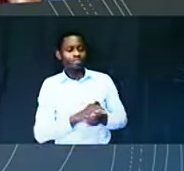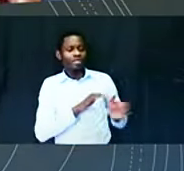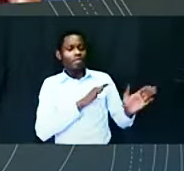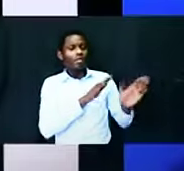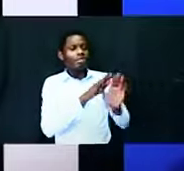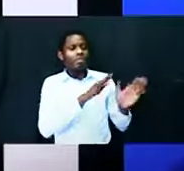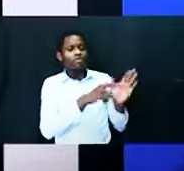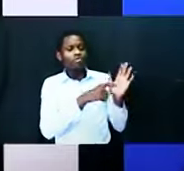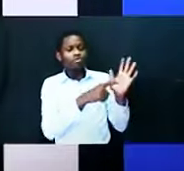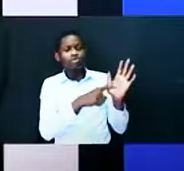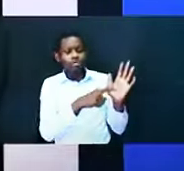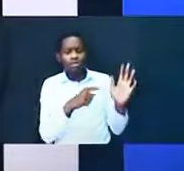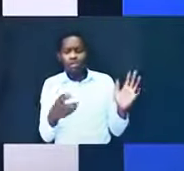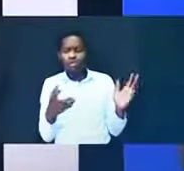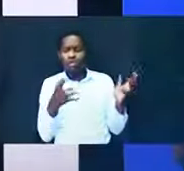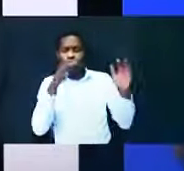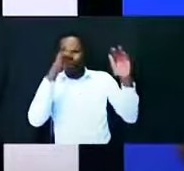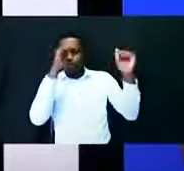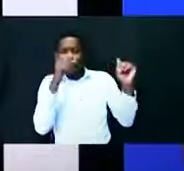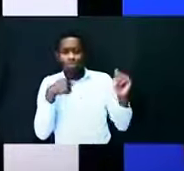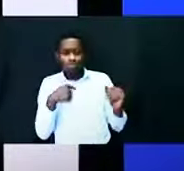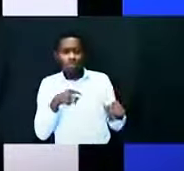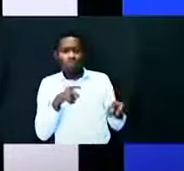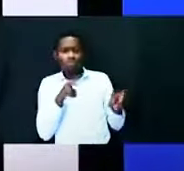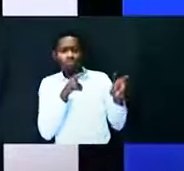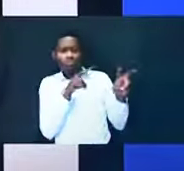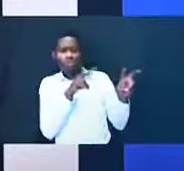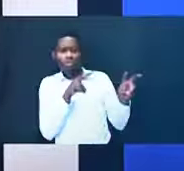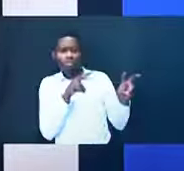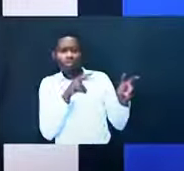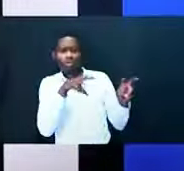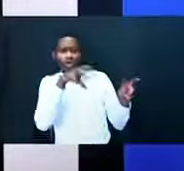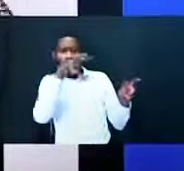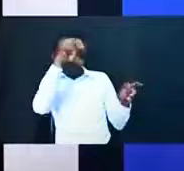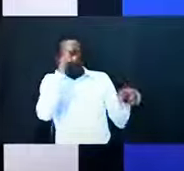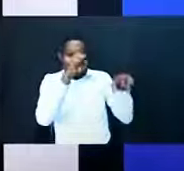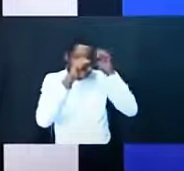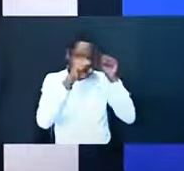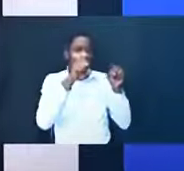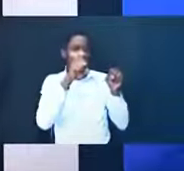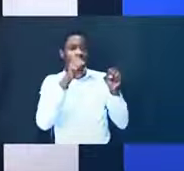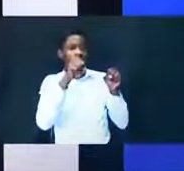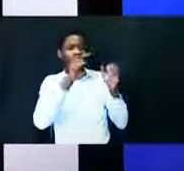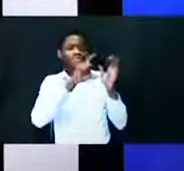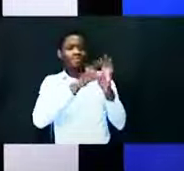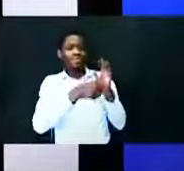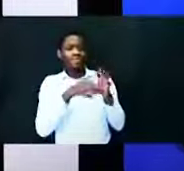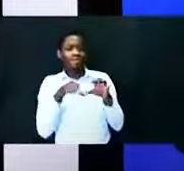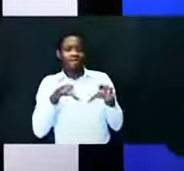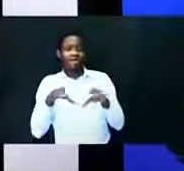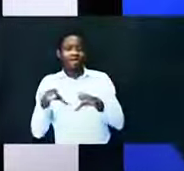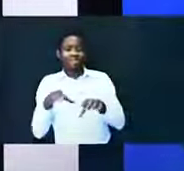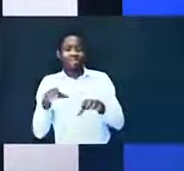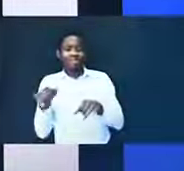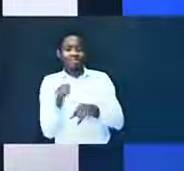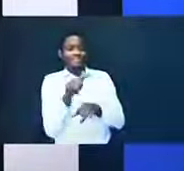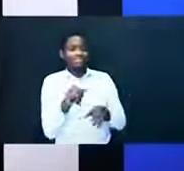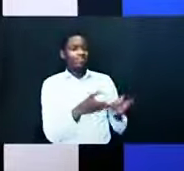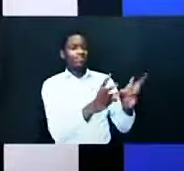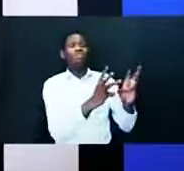the person is doing. And act like he is